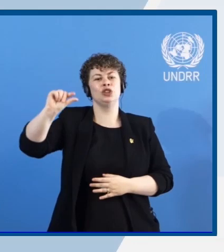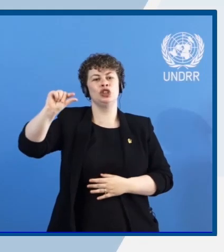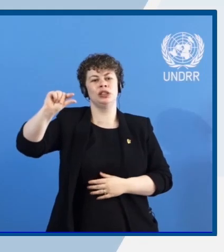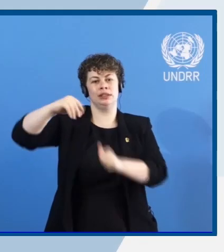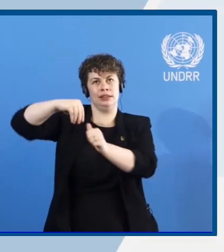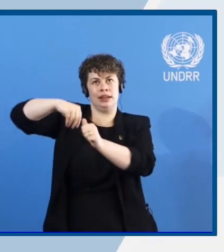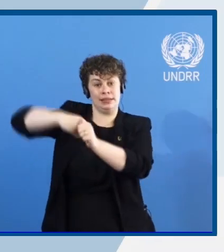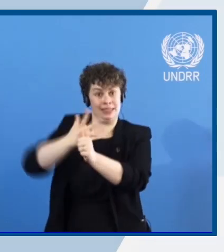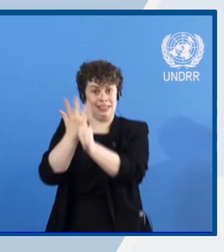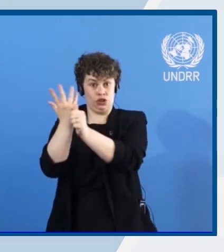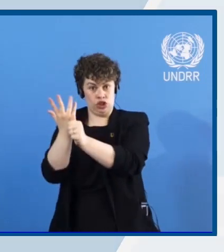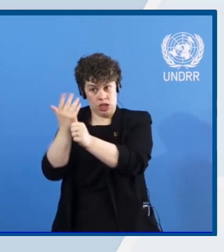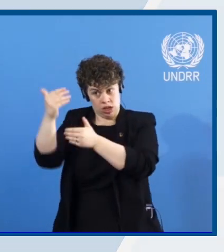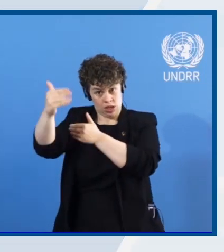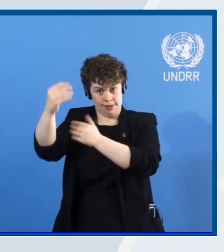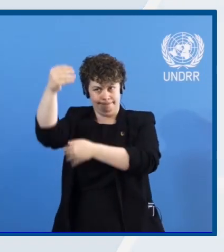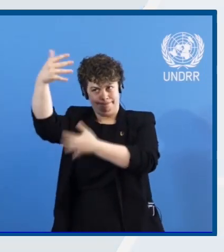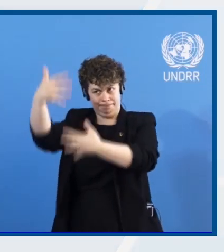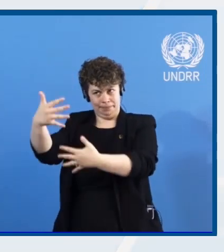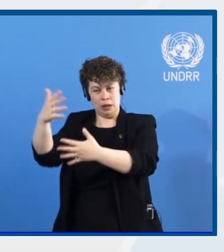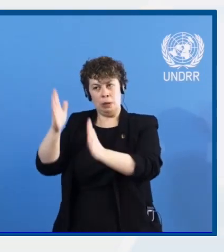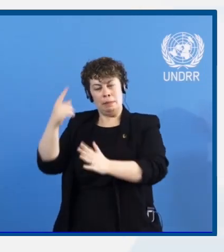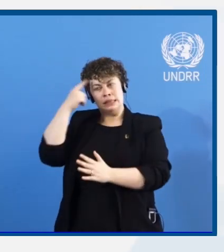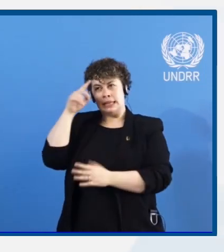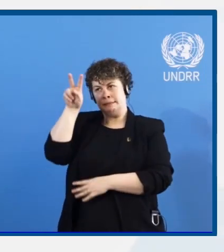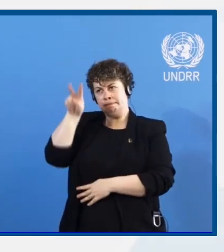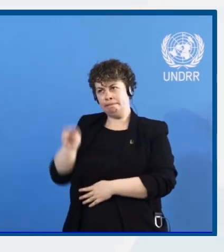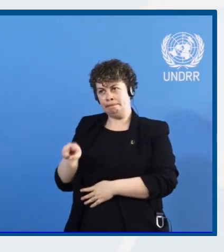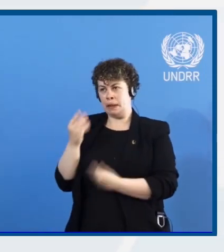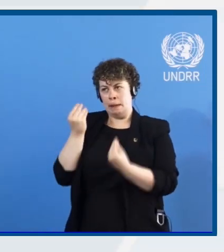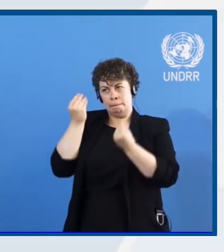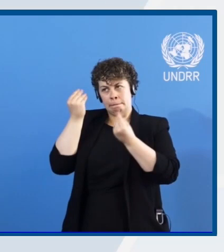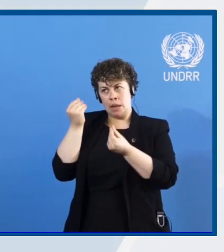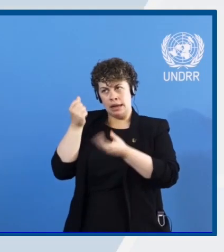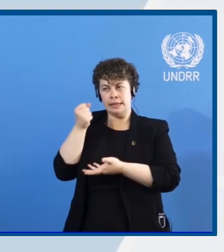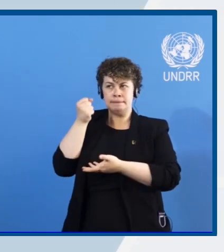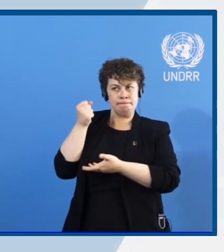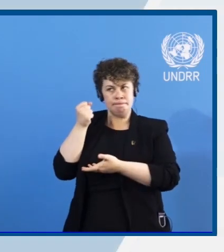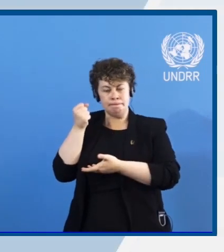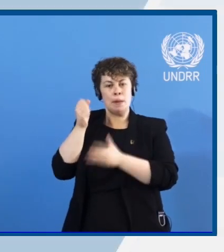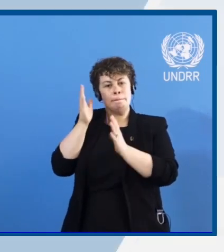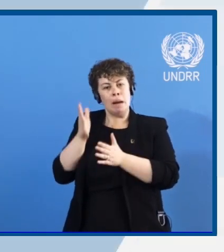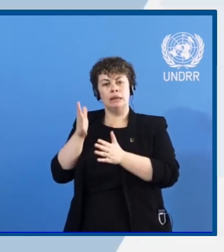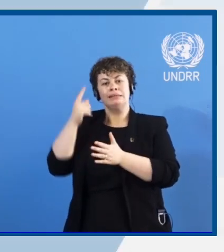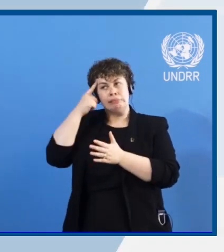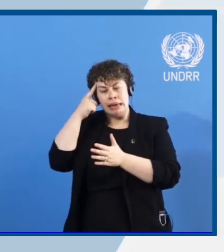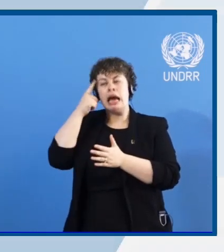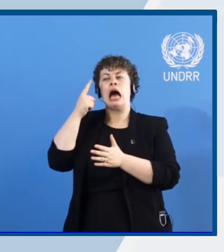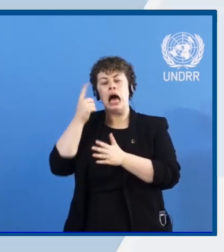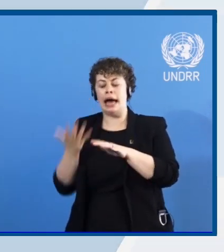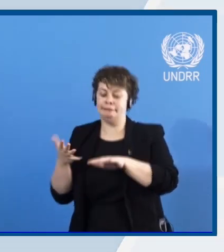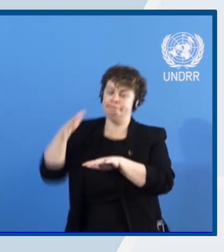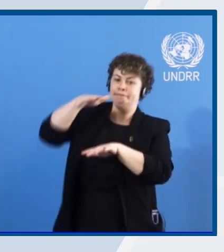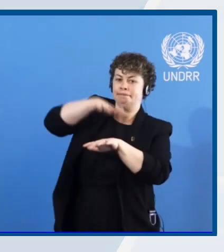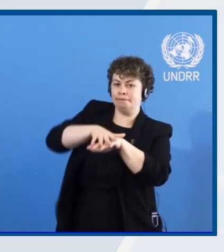the decisions around investments, the financial decisions, are risk-informed. Without this, there